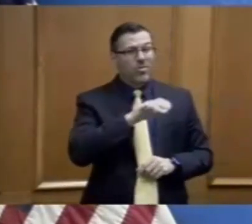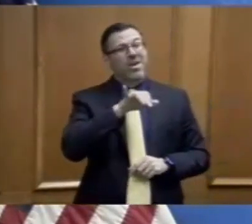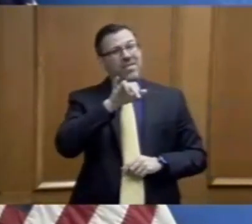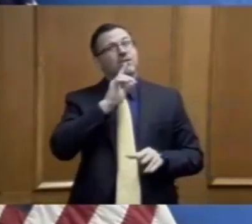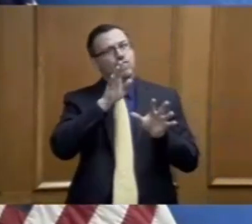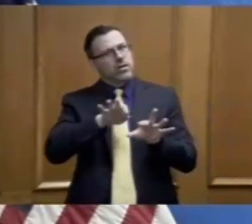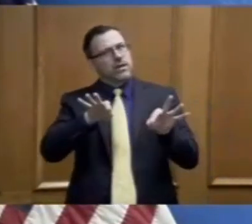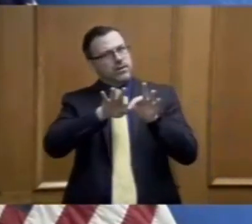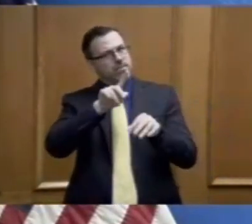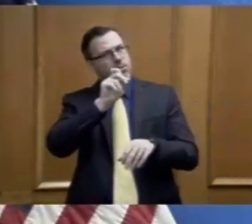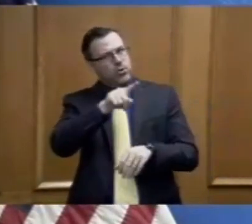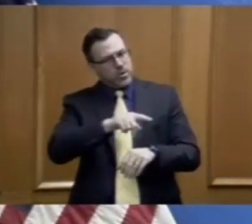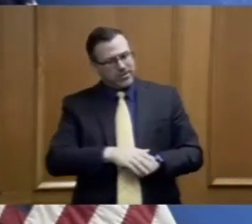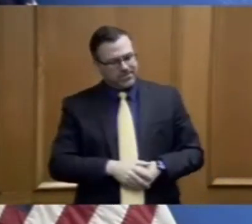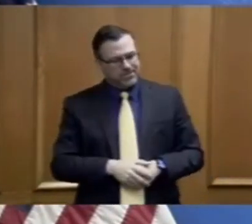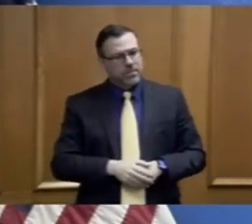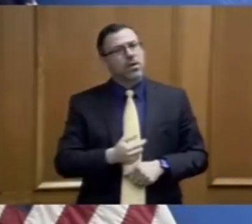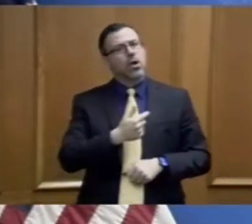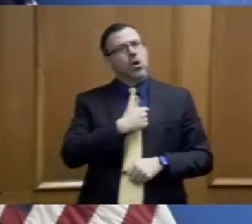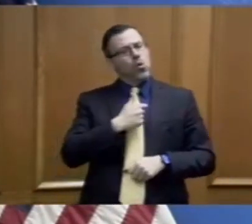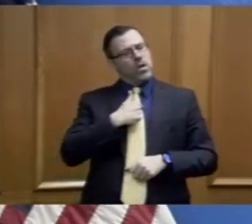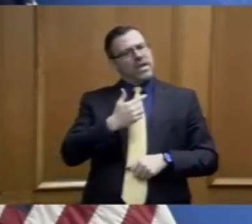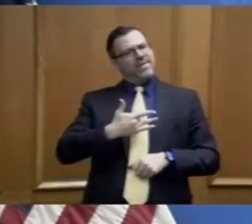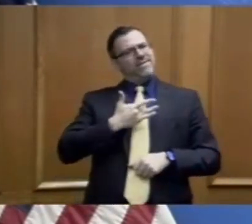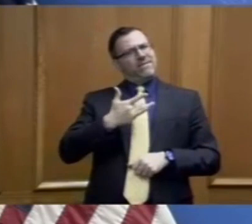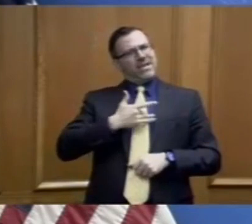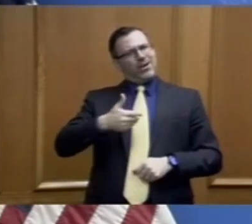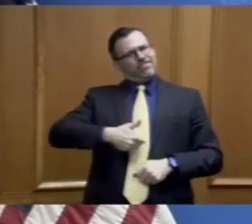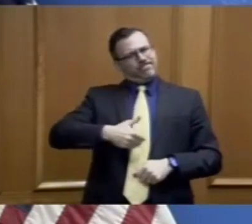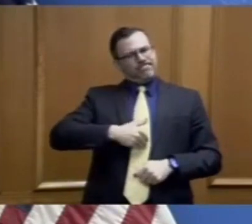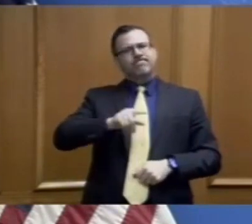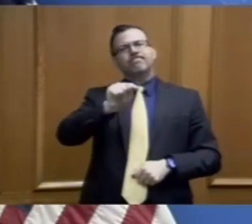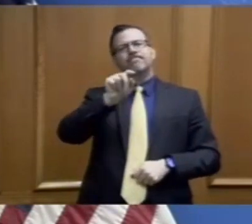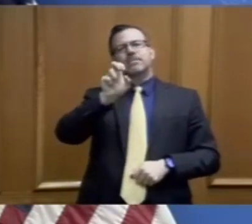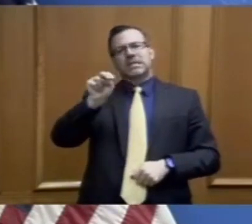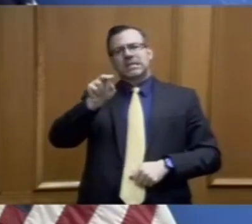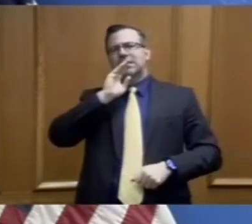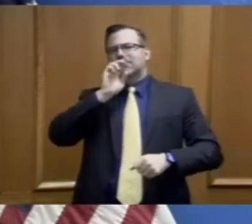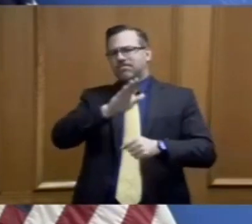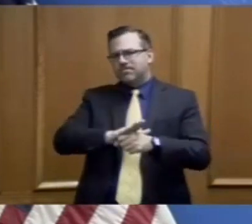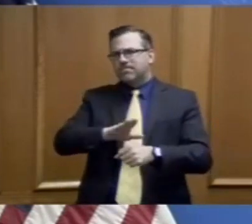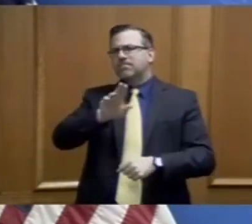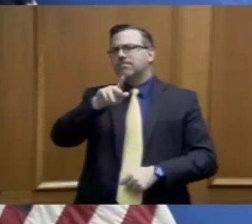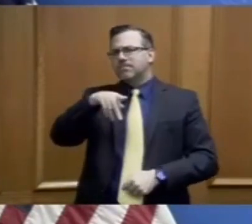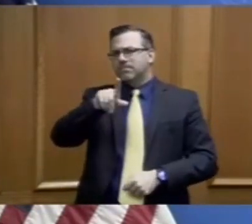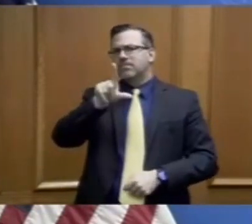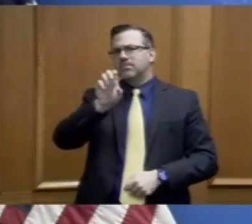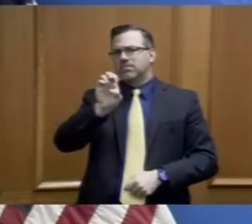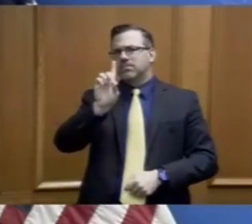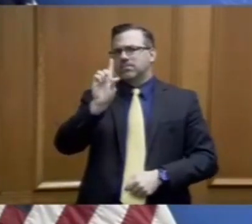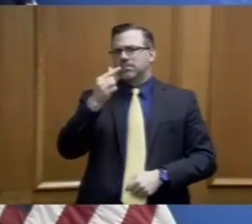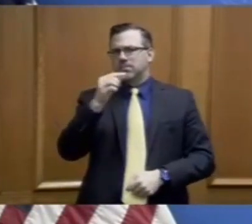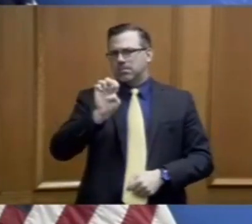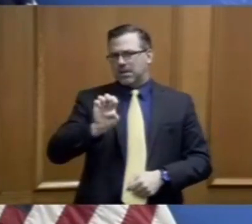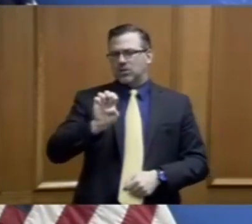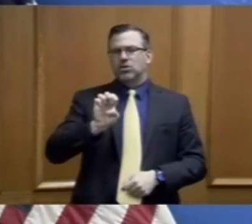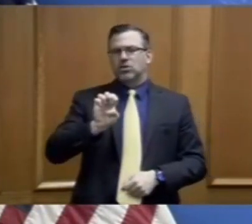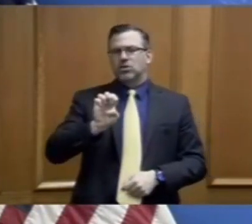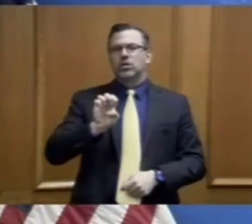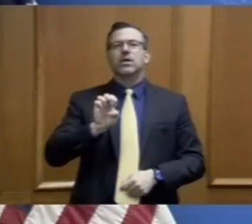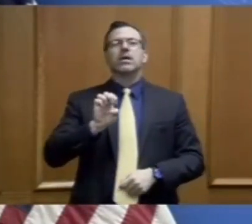we believe the Tennessee Pledge will allow us a mechanism for businesses to rally